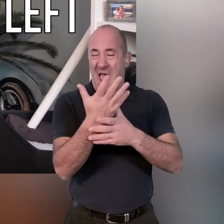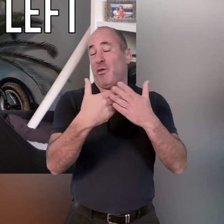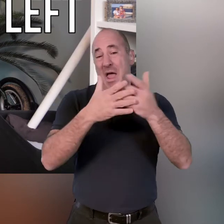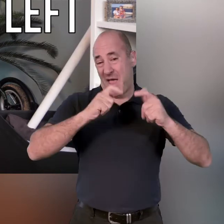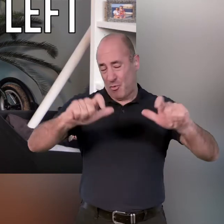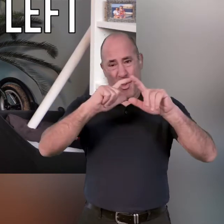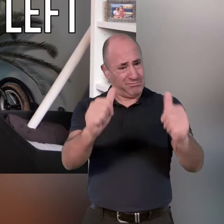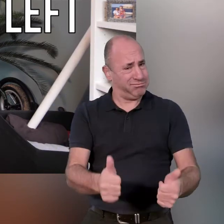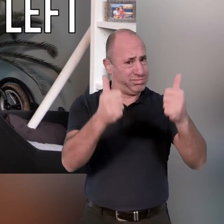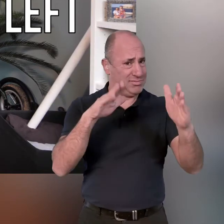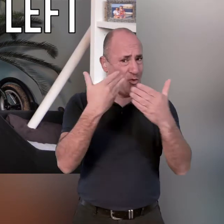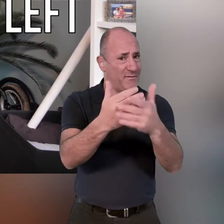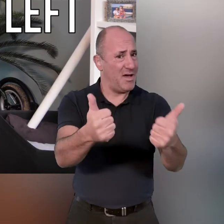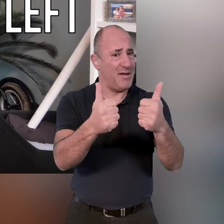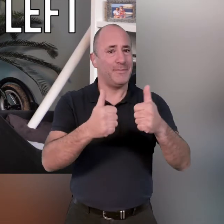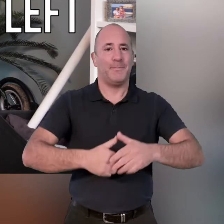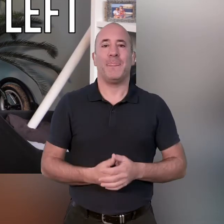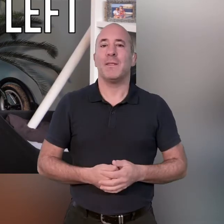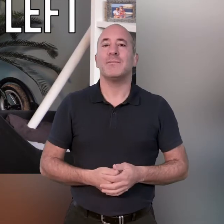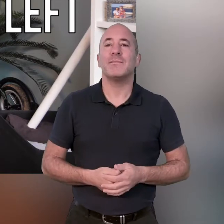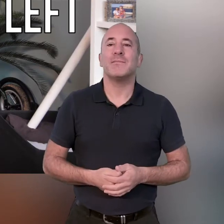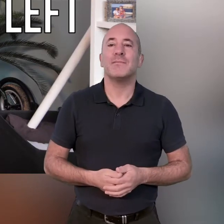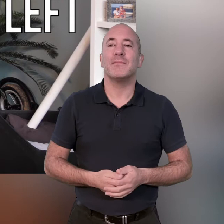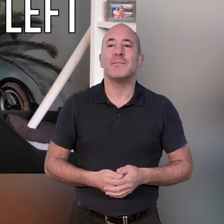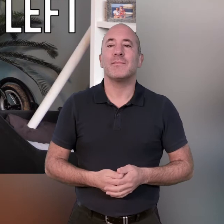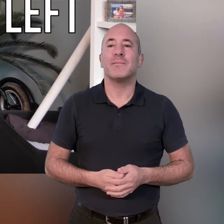keep it going here and do an excellent work.